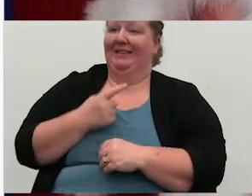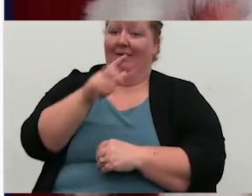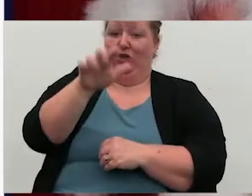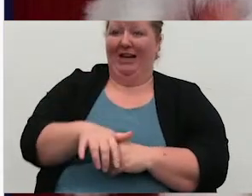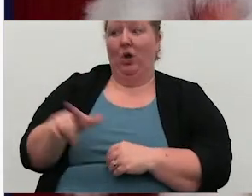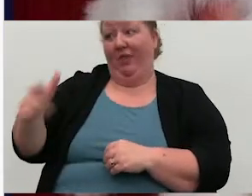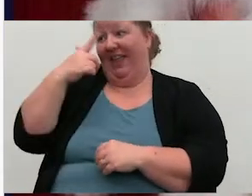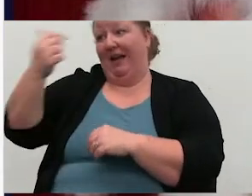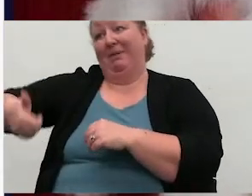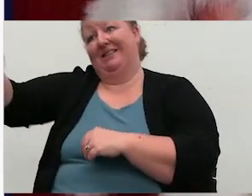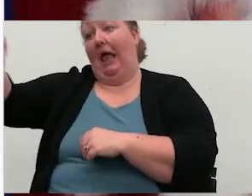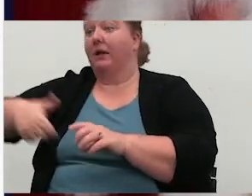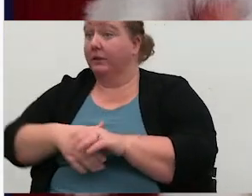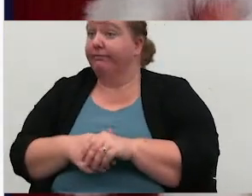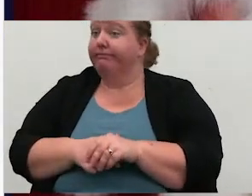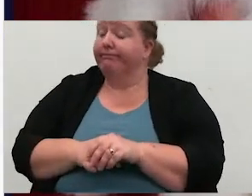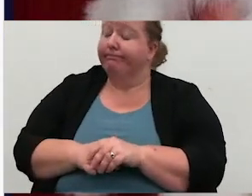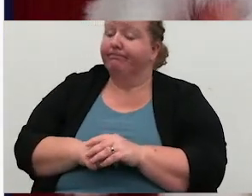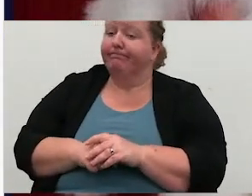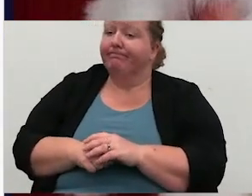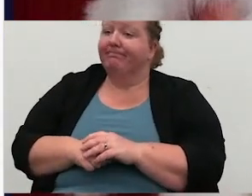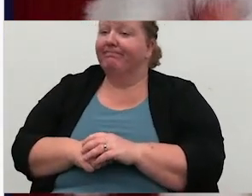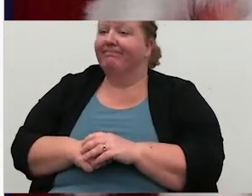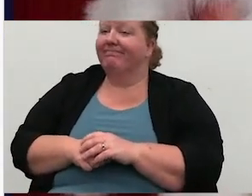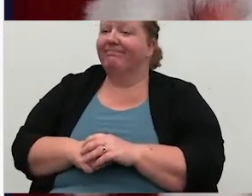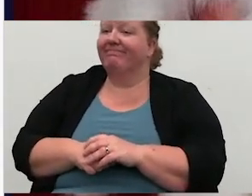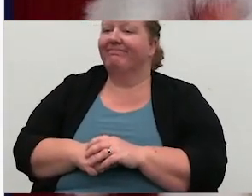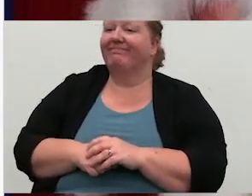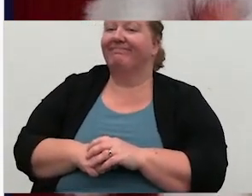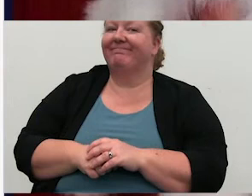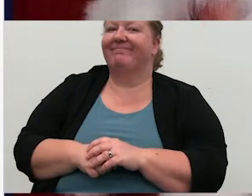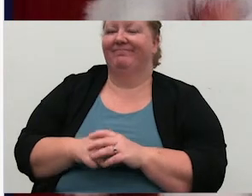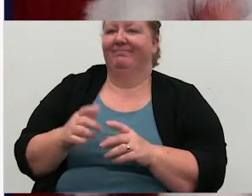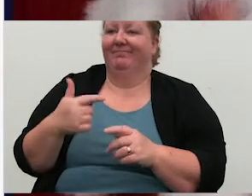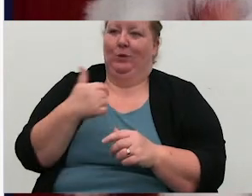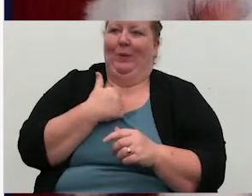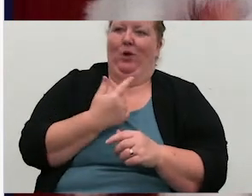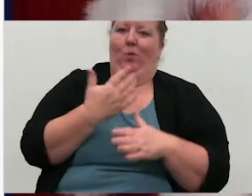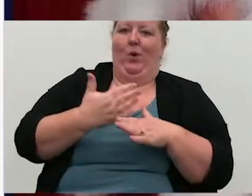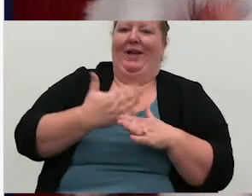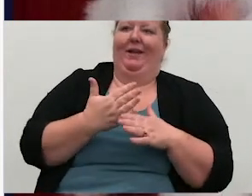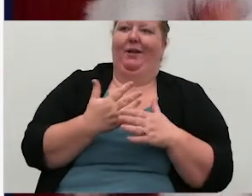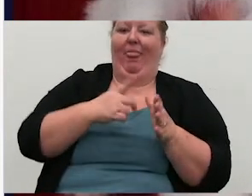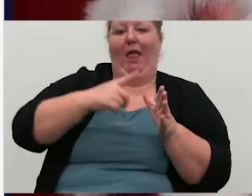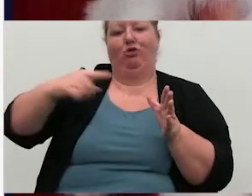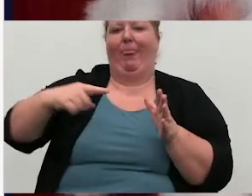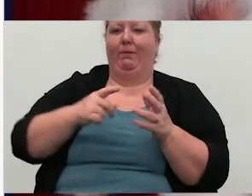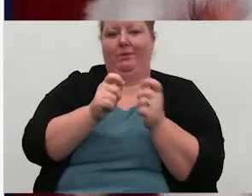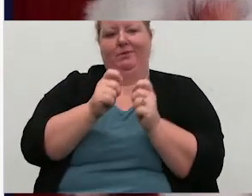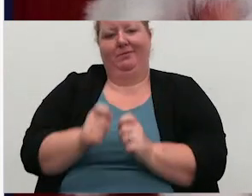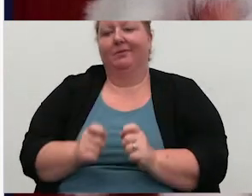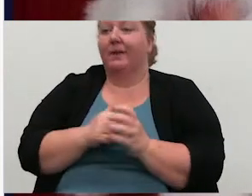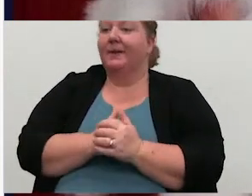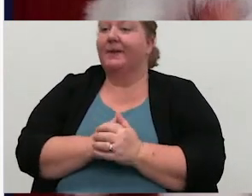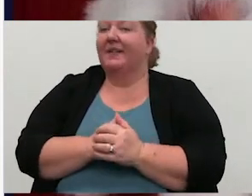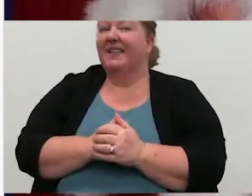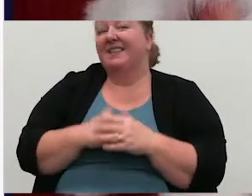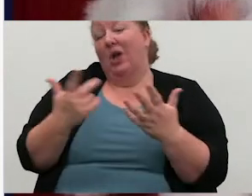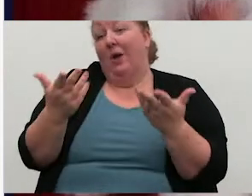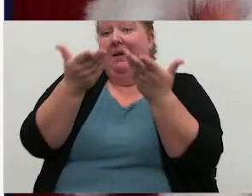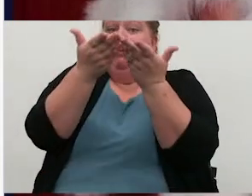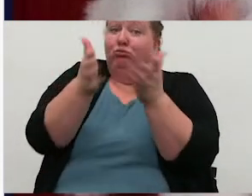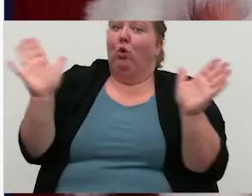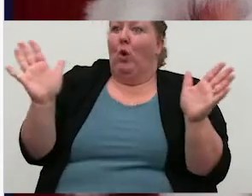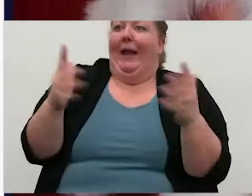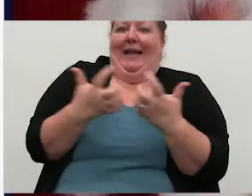sacked. It's like we're all doing that on the internet for algorithms. So that's very broadly how machine